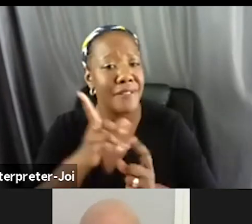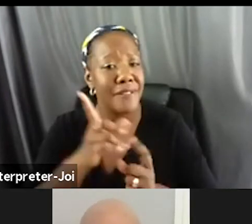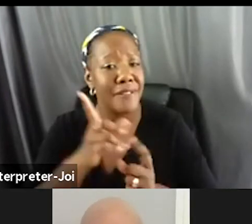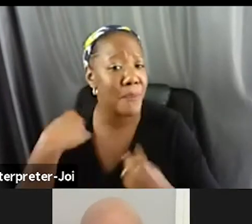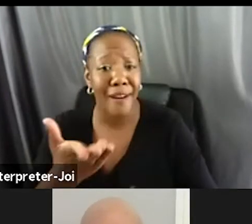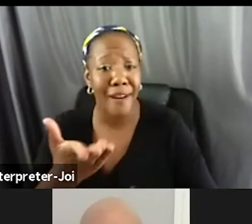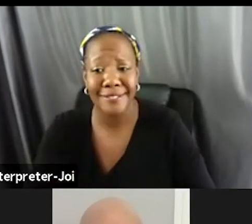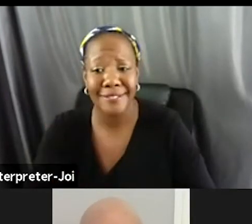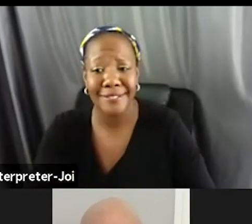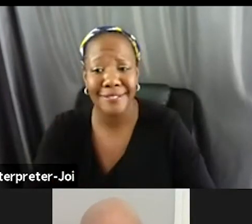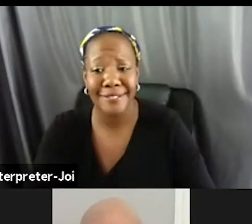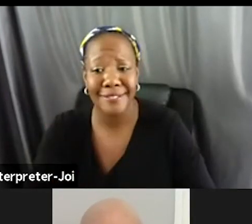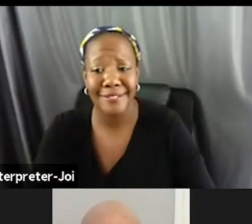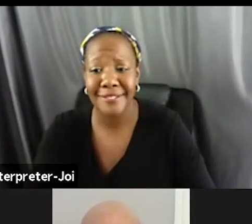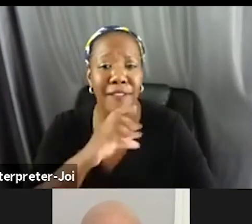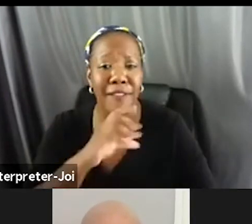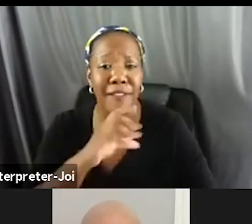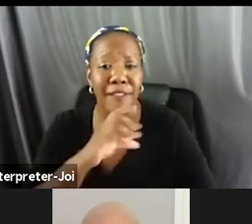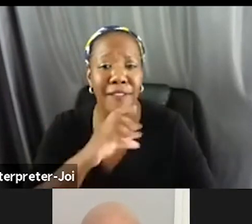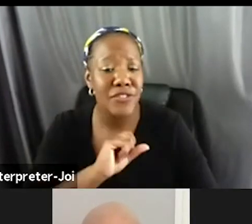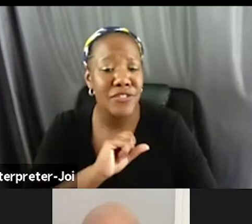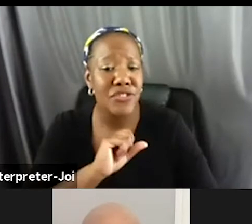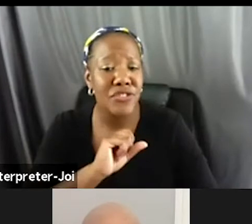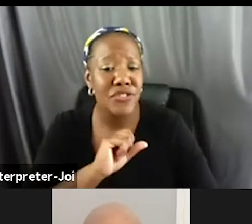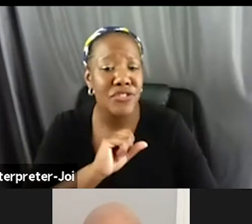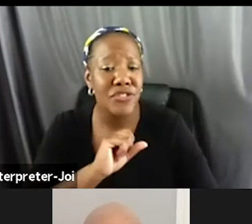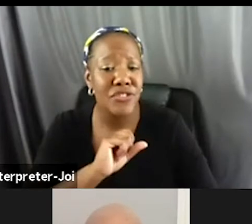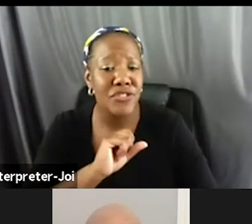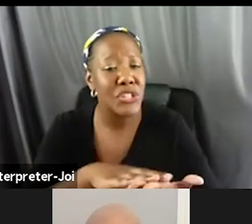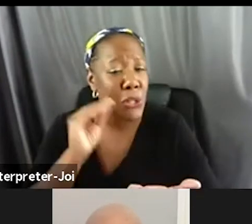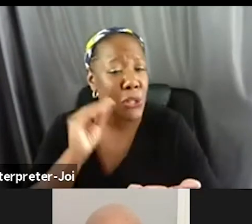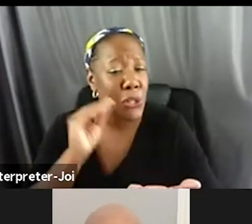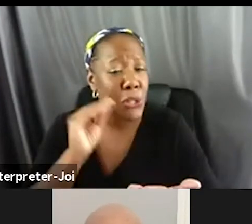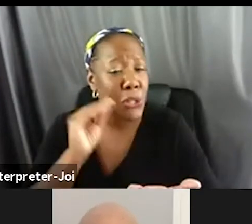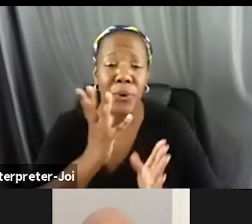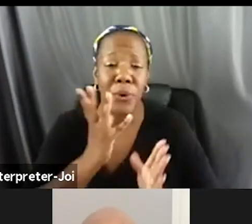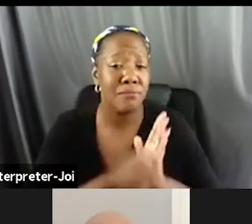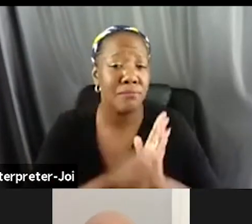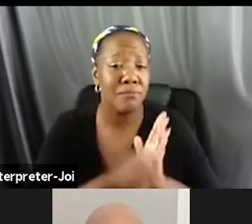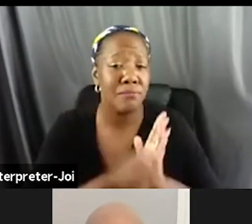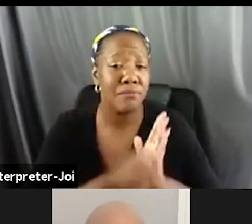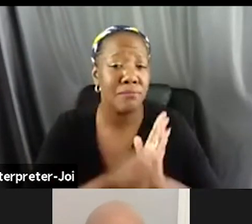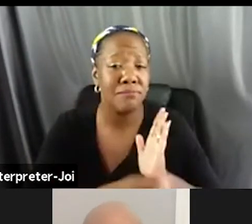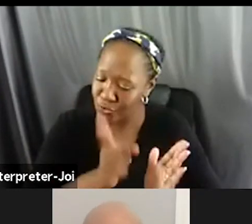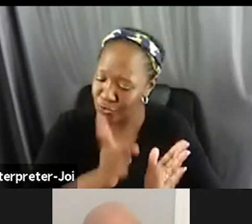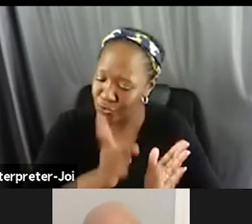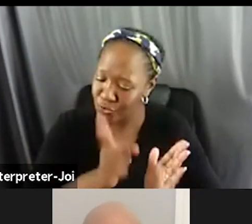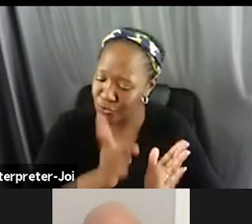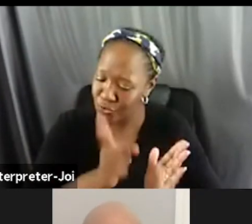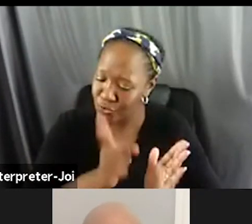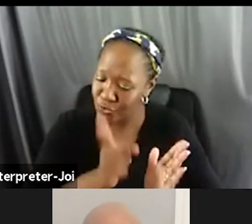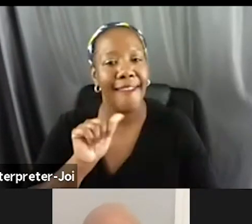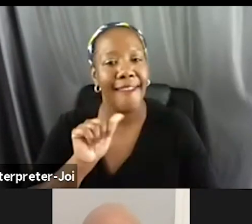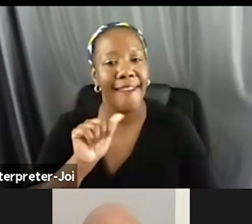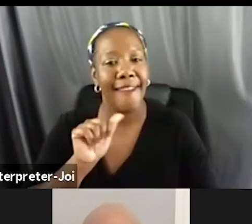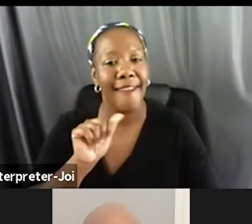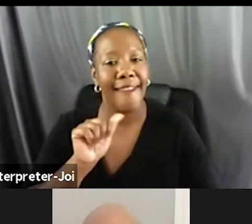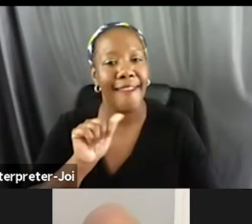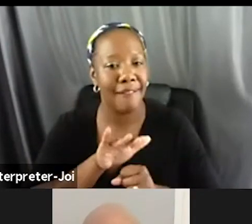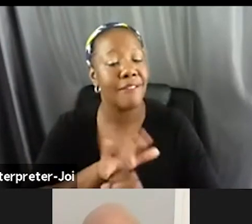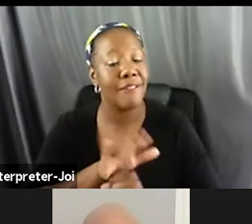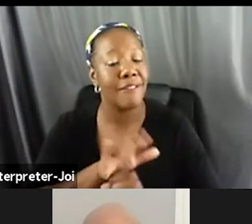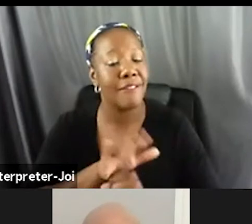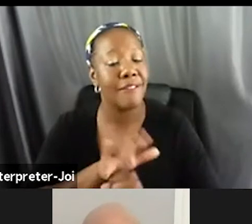you are, and to learn before you take your last breath that is true. To learn that you are enough.